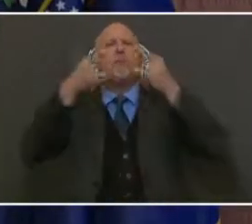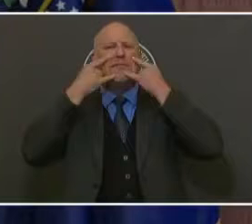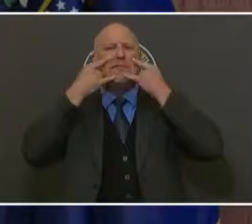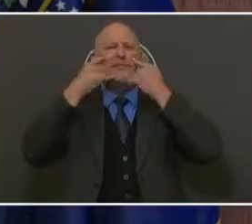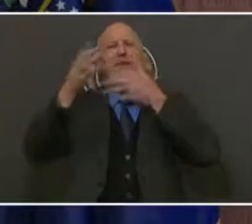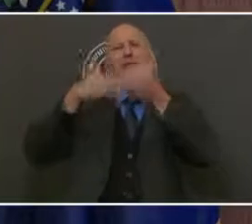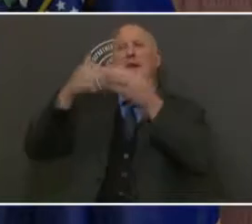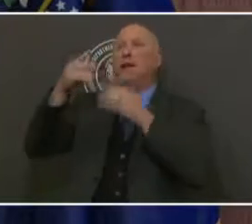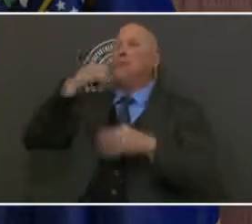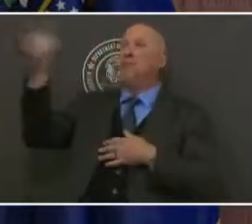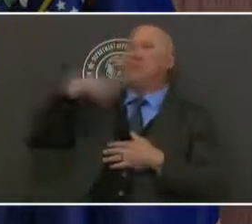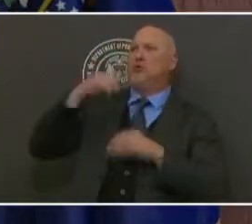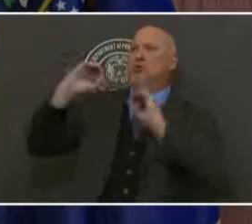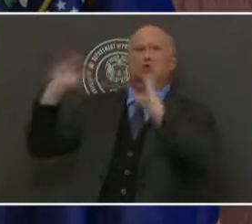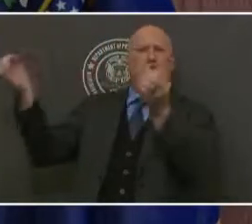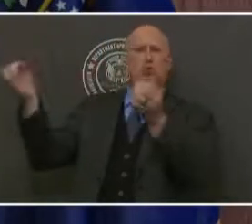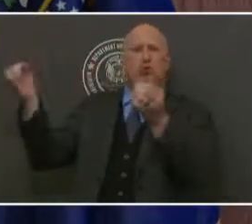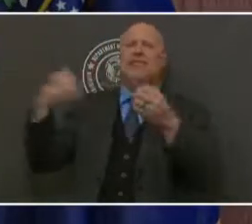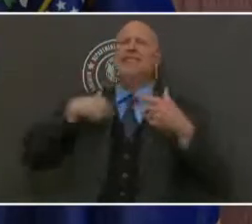to our